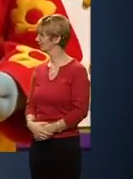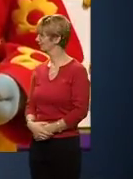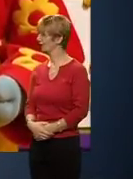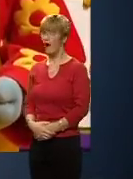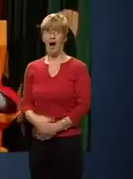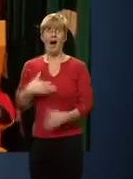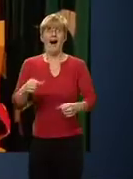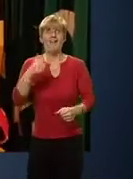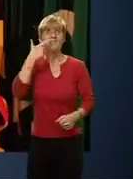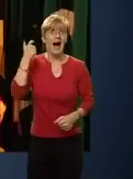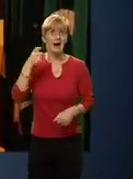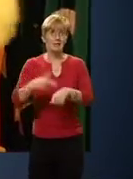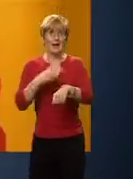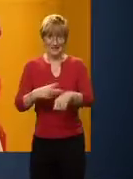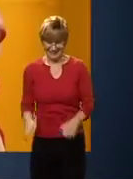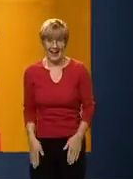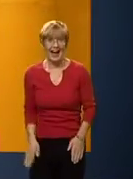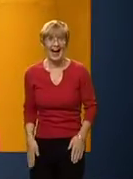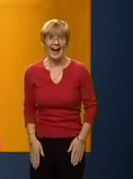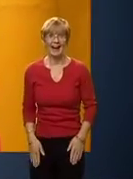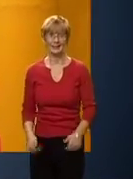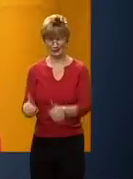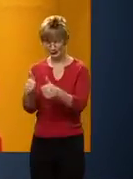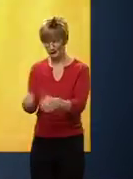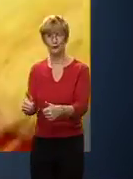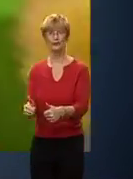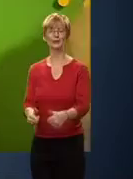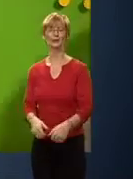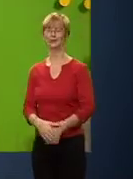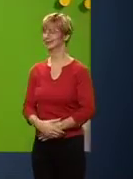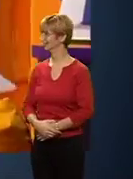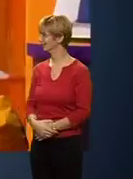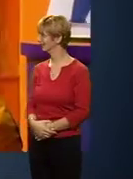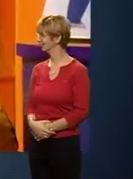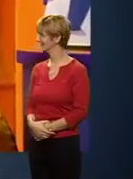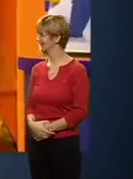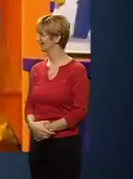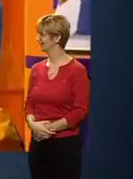found the policeman's legs. Oh, yes, good. Right. Oh, well done.